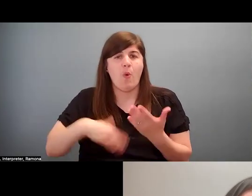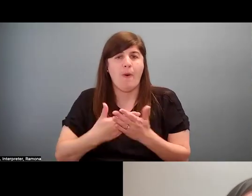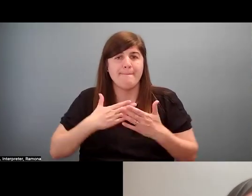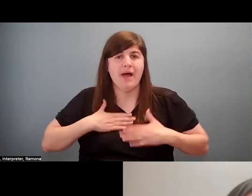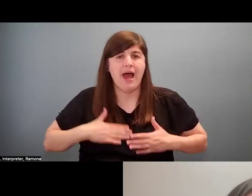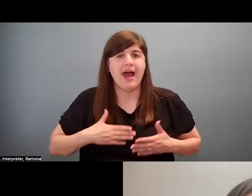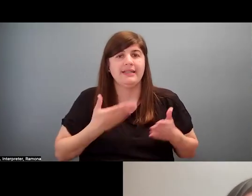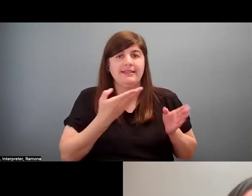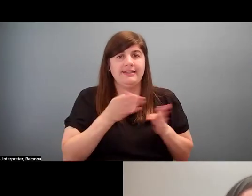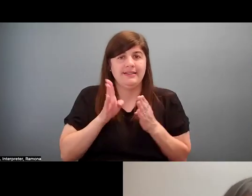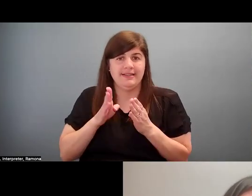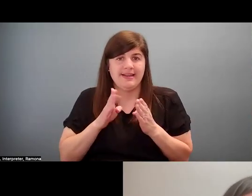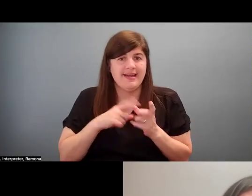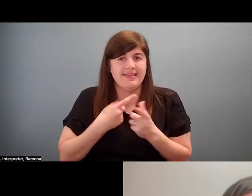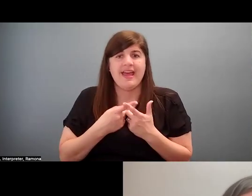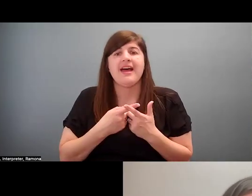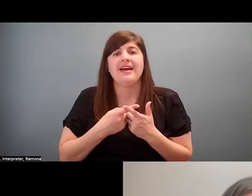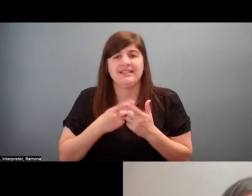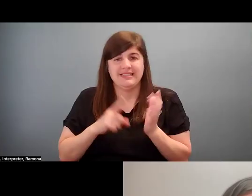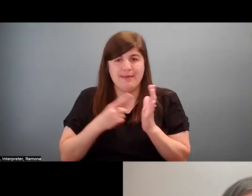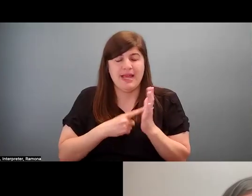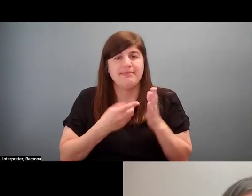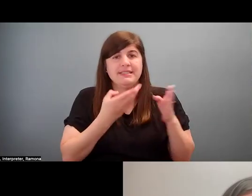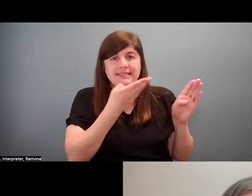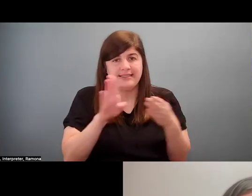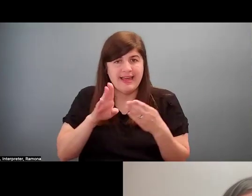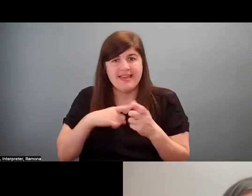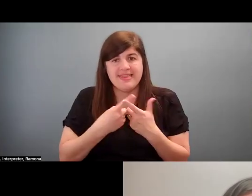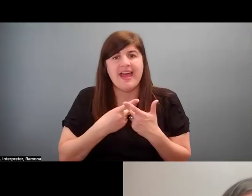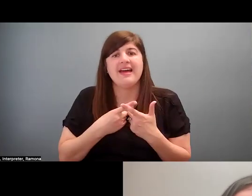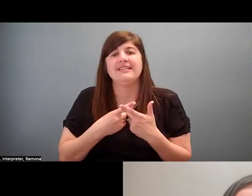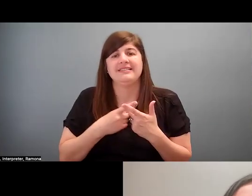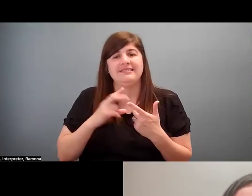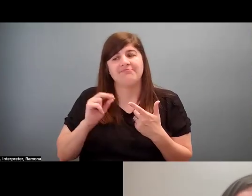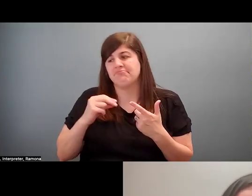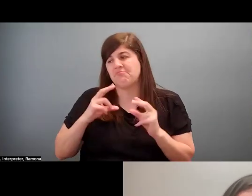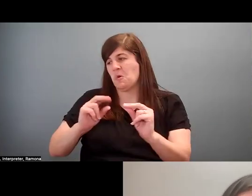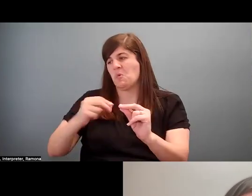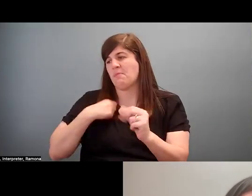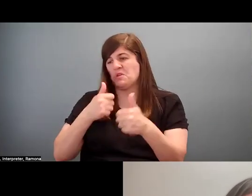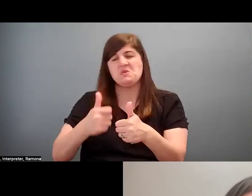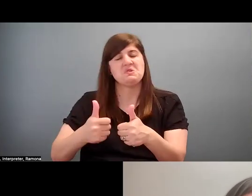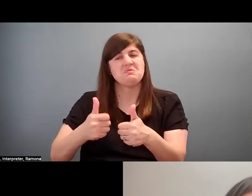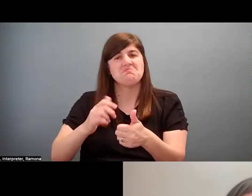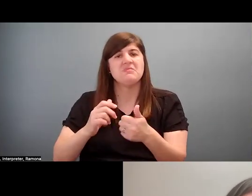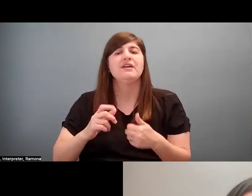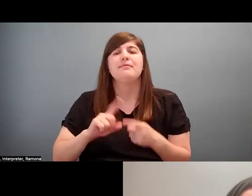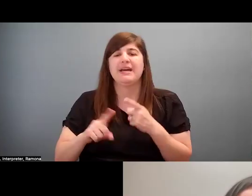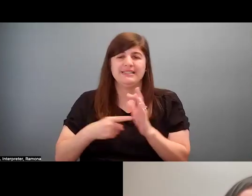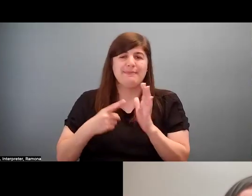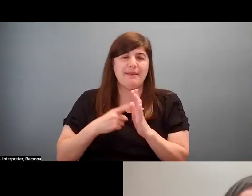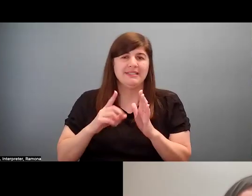and like target on it, and they'll sometimes like do the targeting and then be like, I'm all set. But No. it's and sometimes they attack it anyway.